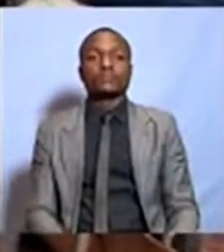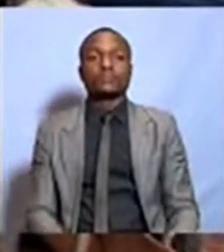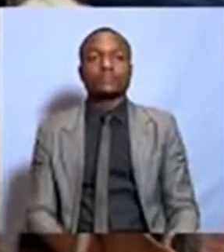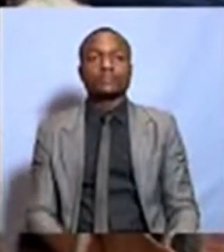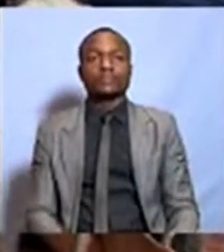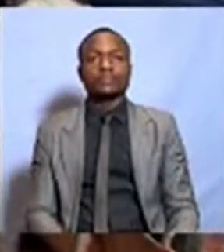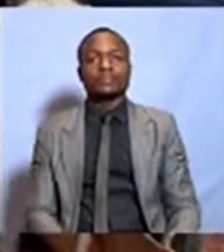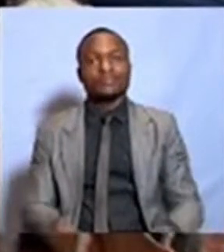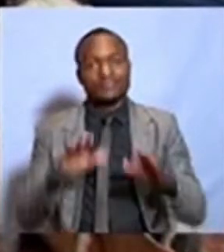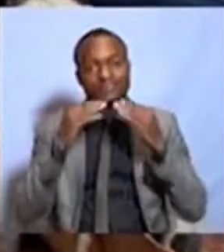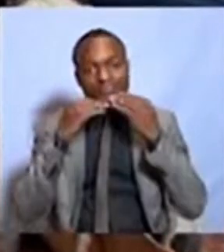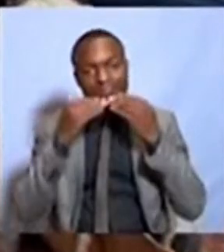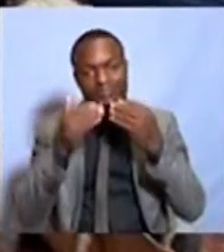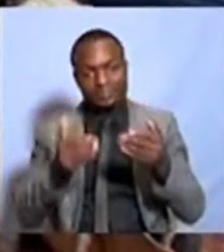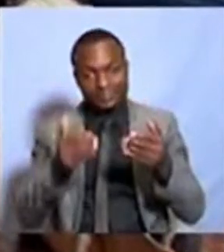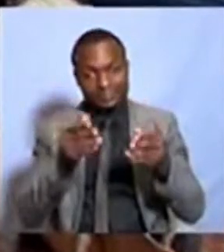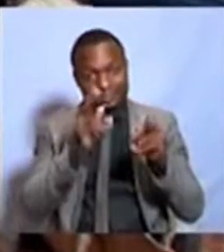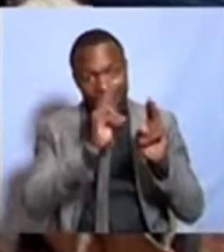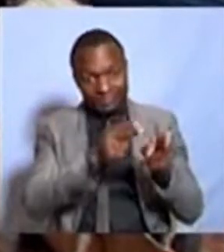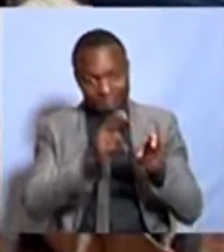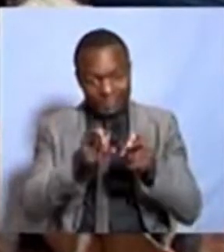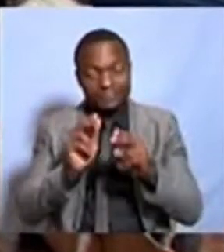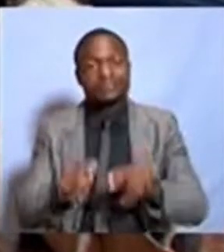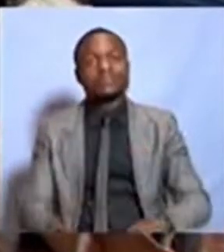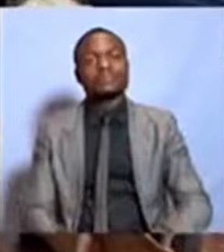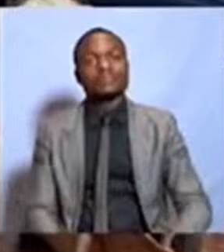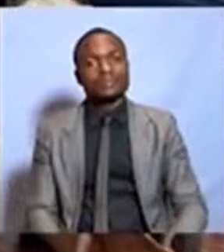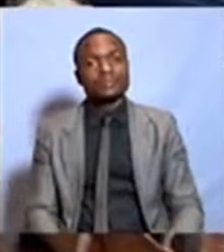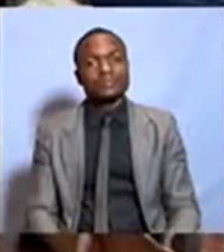Thank you so much for those responses.